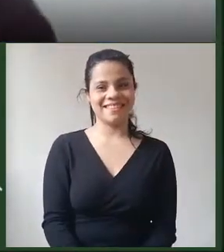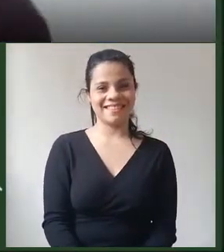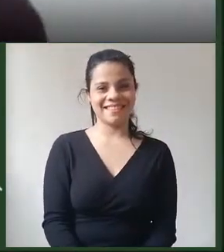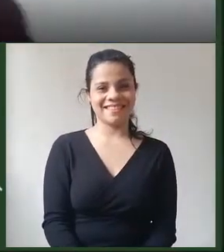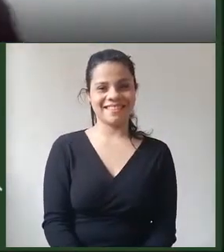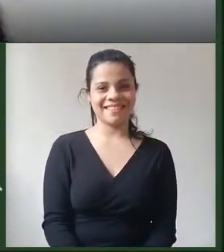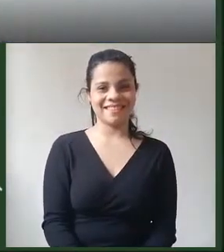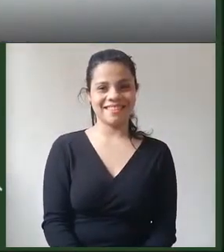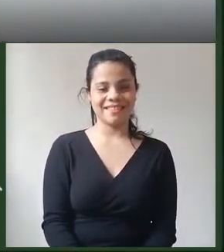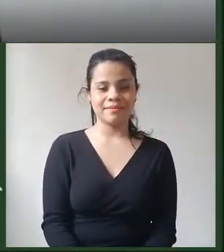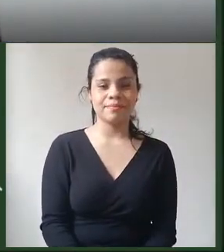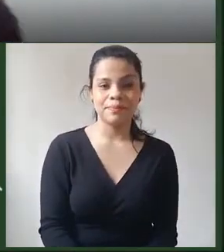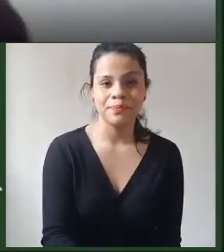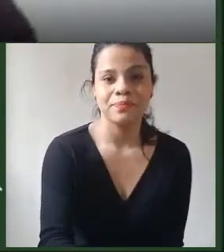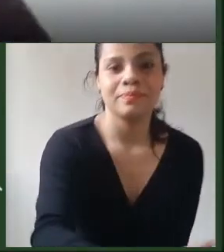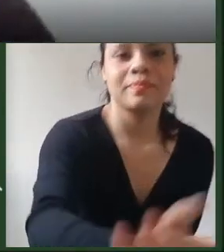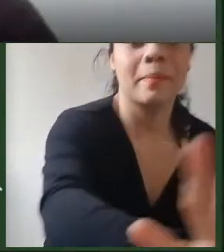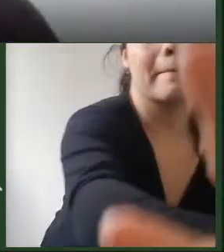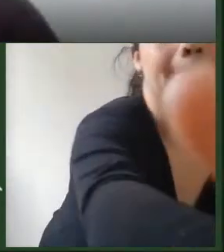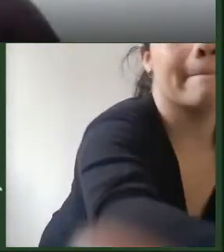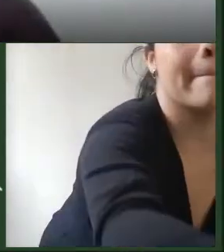Muito obrigado, professor.